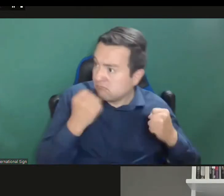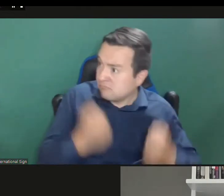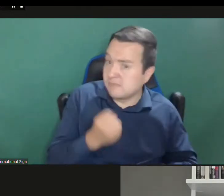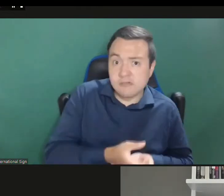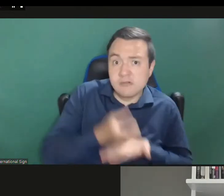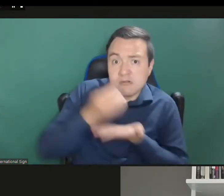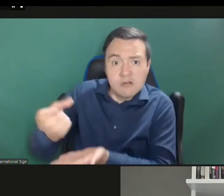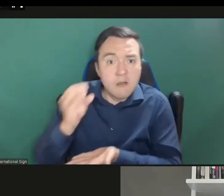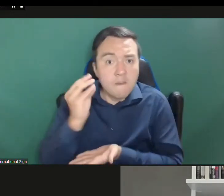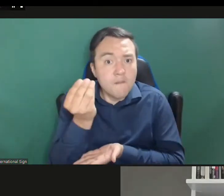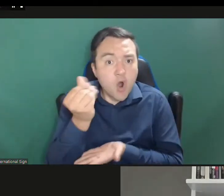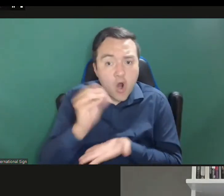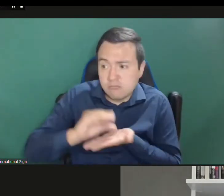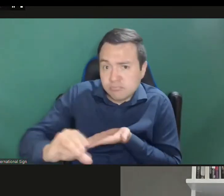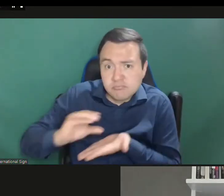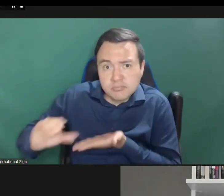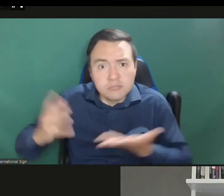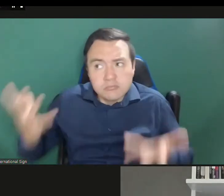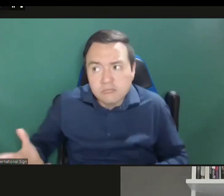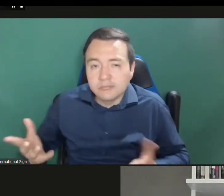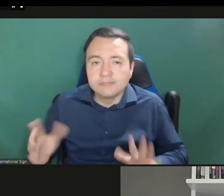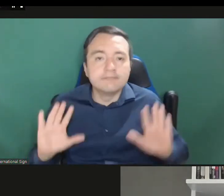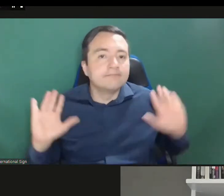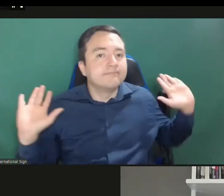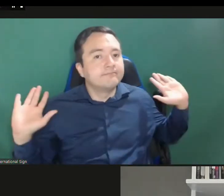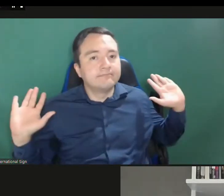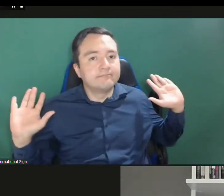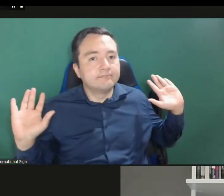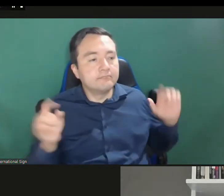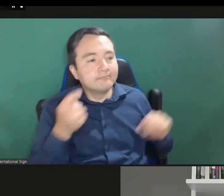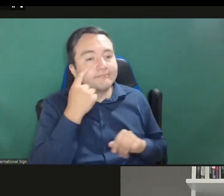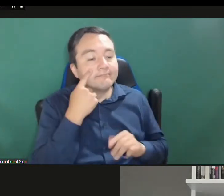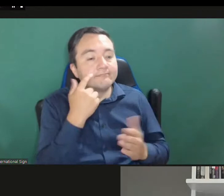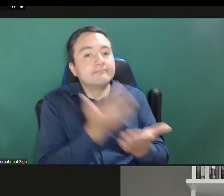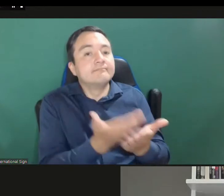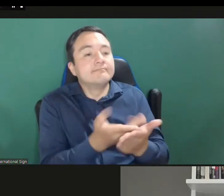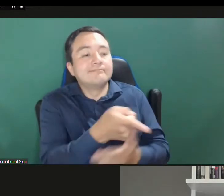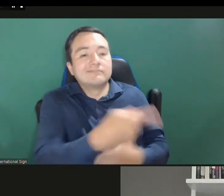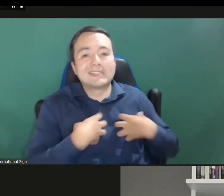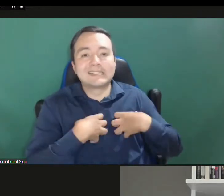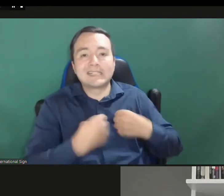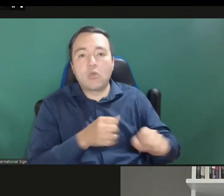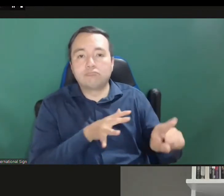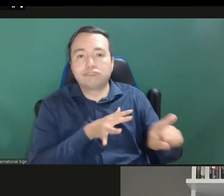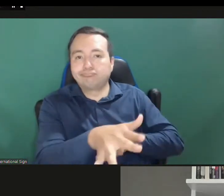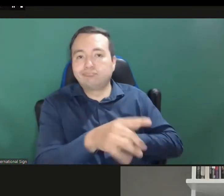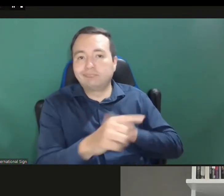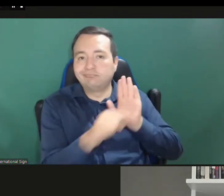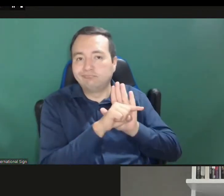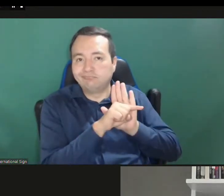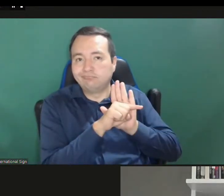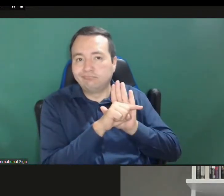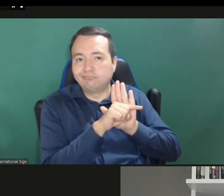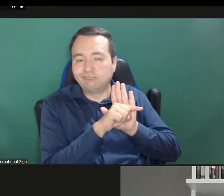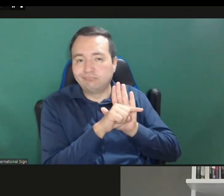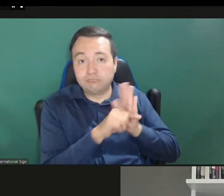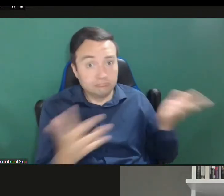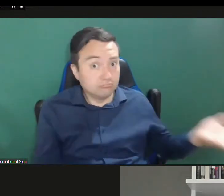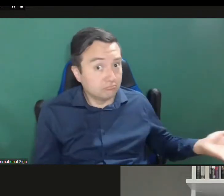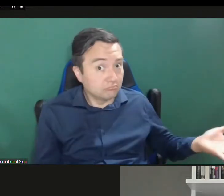protection agreements. And it said that when products have a negative health product, companies have